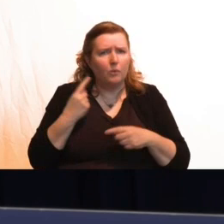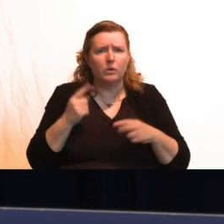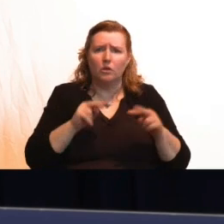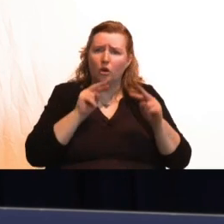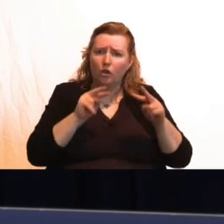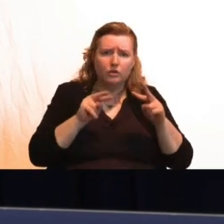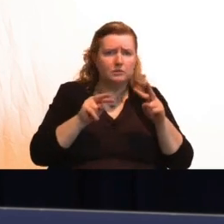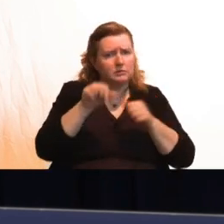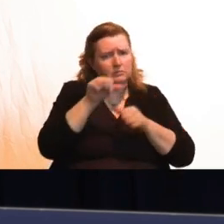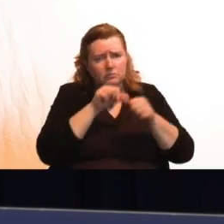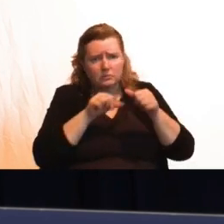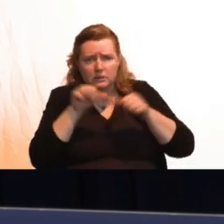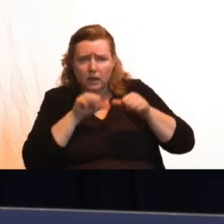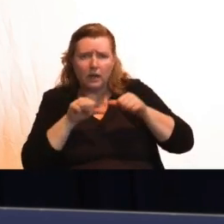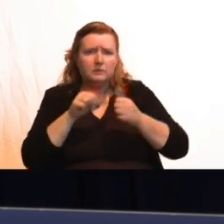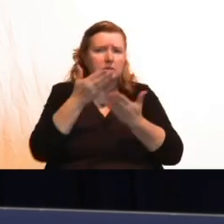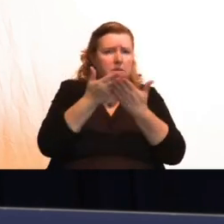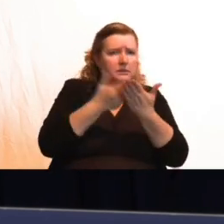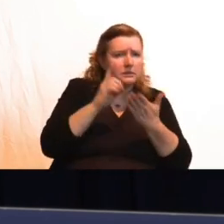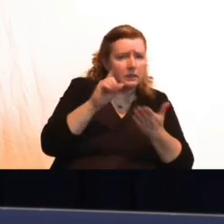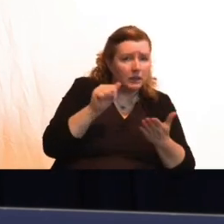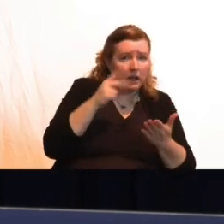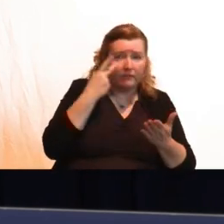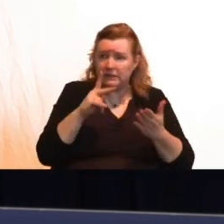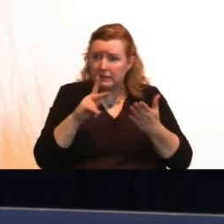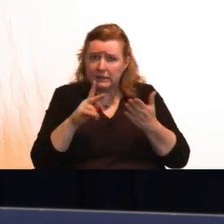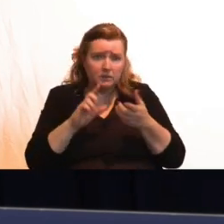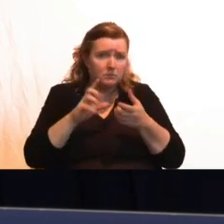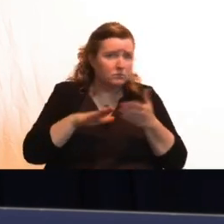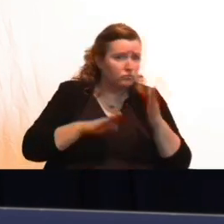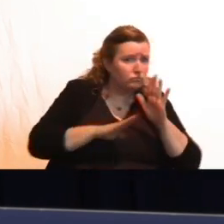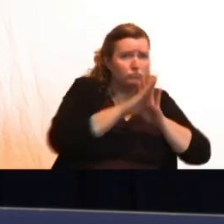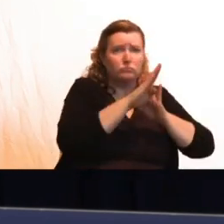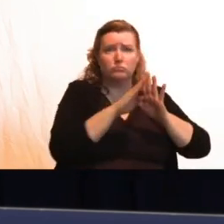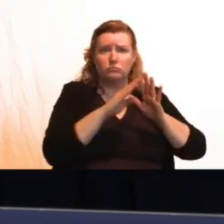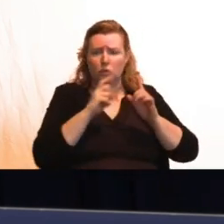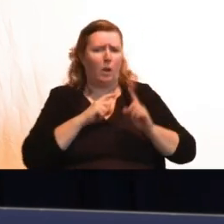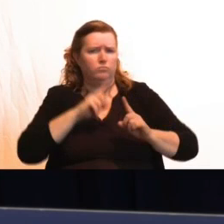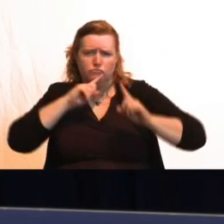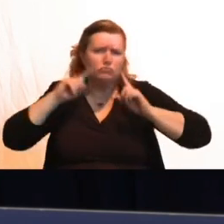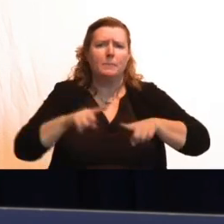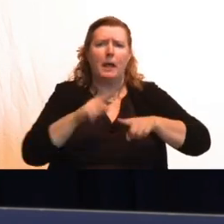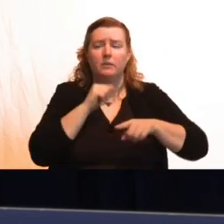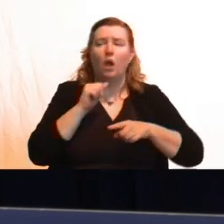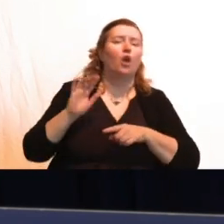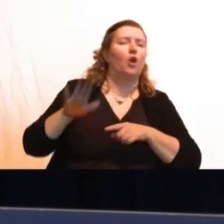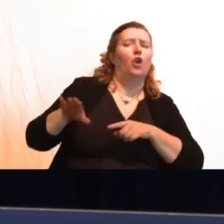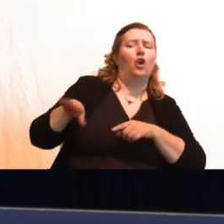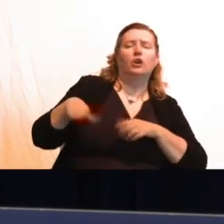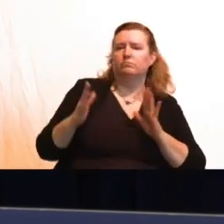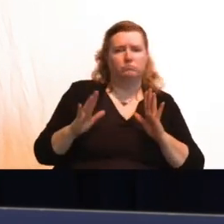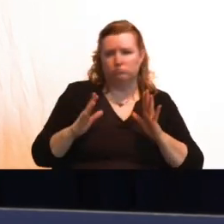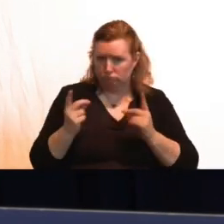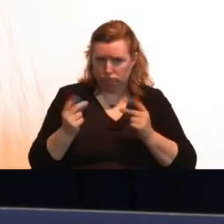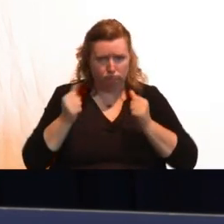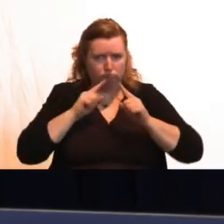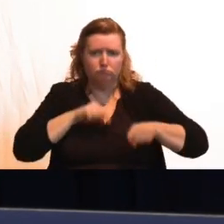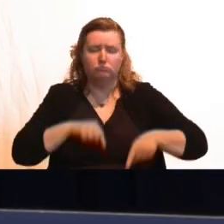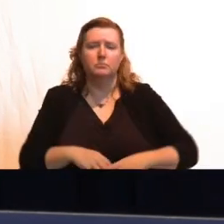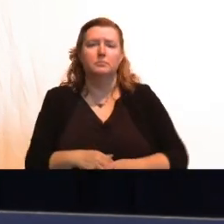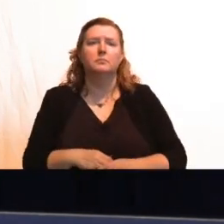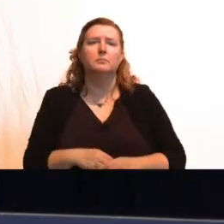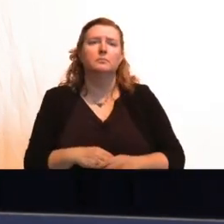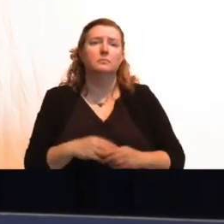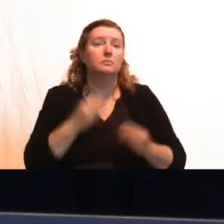Similar to the Department of Communicable Disease Service, the nursing profession is also grounded in a science-based body of